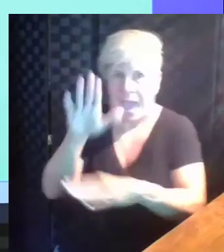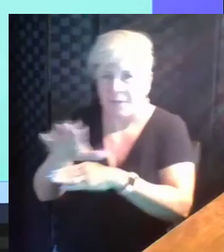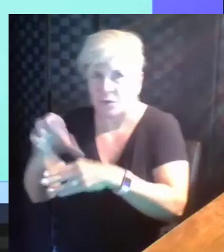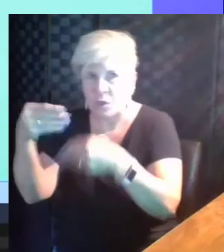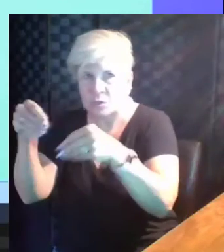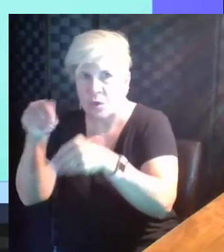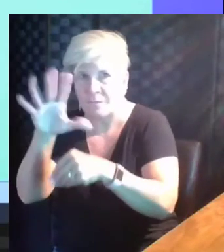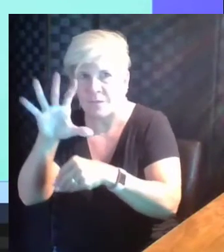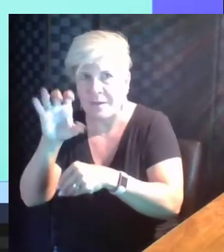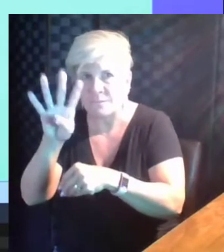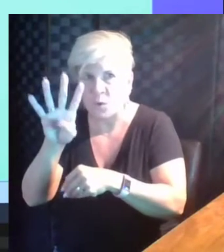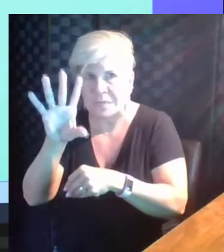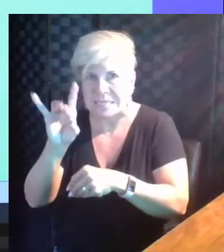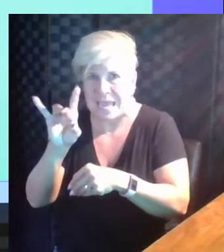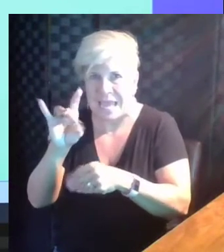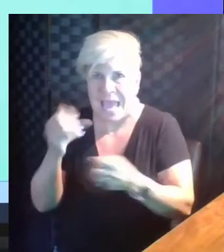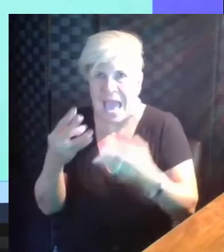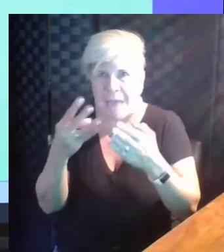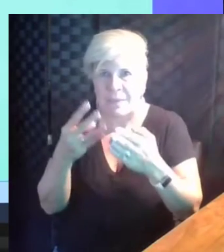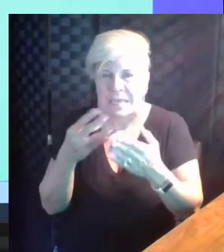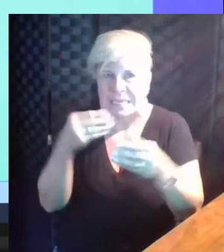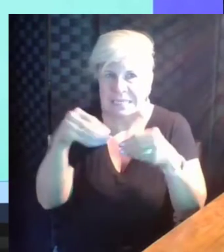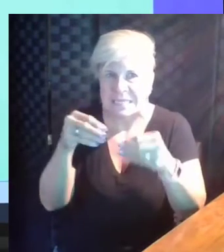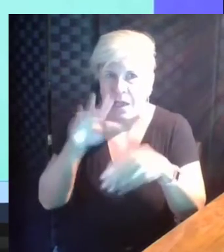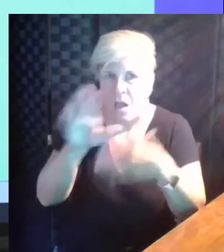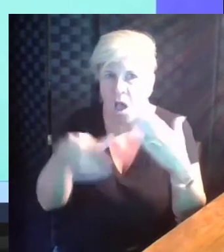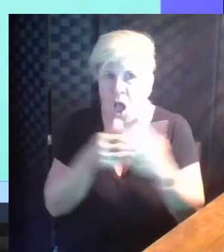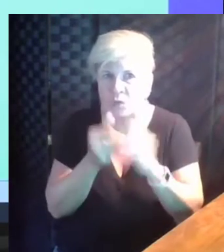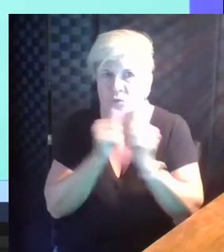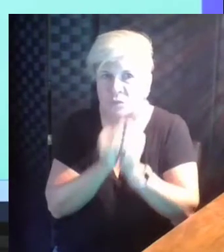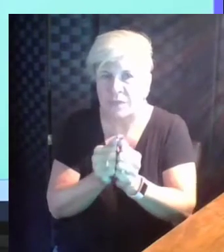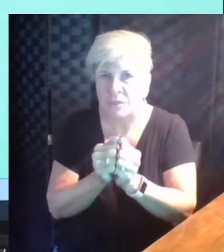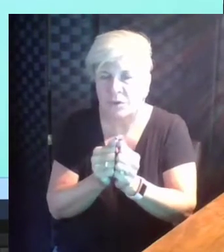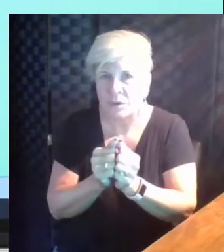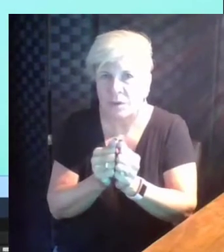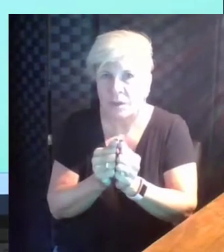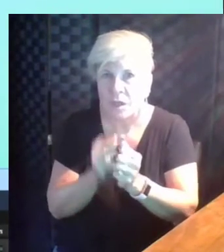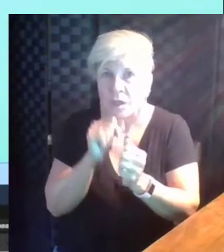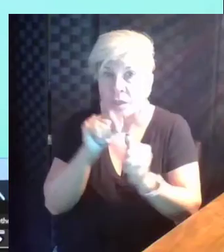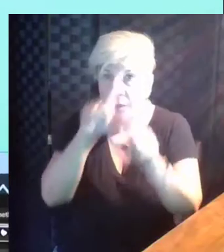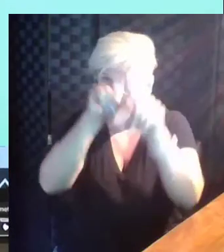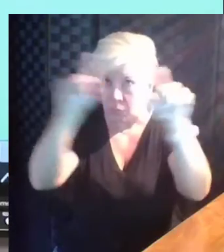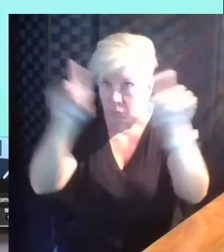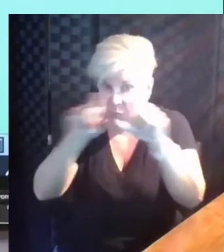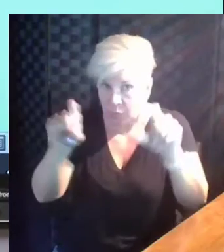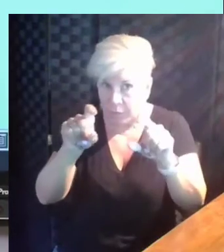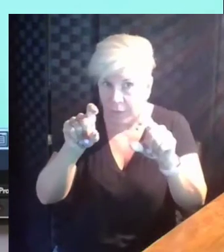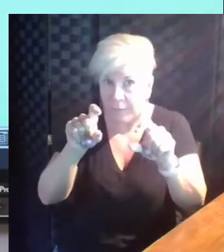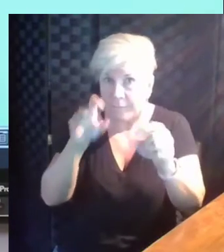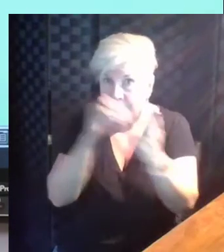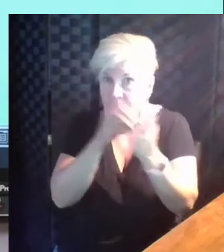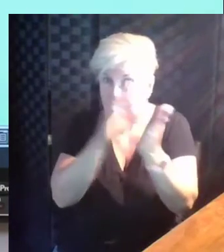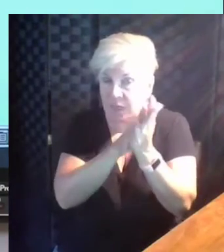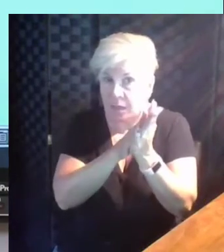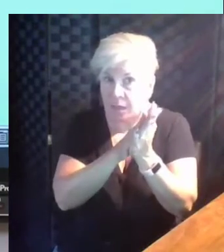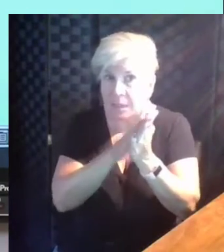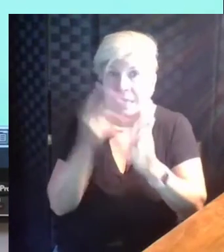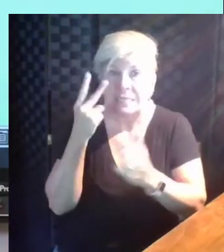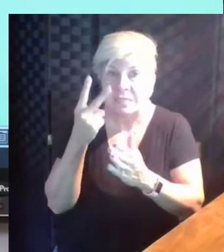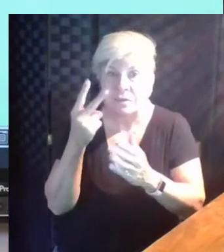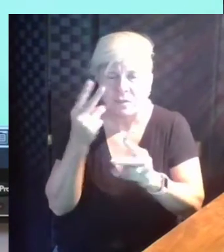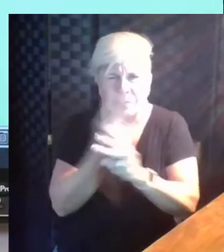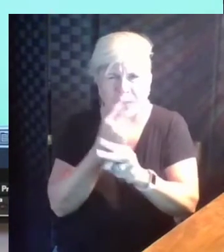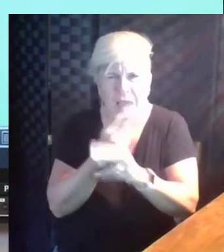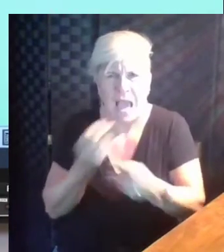afternoon. How many books did Jason sell in all? Your job is to fill in our diagram and see if you